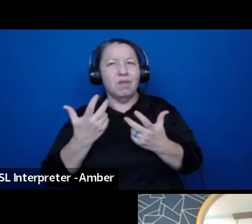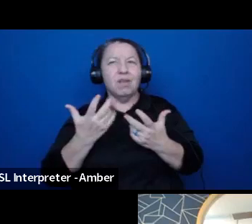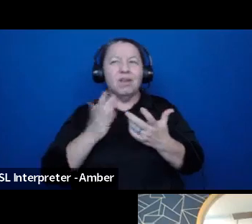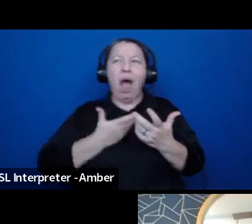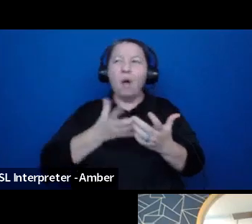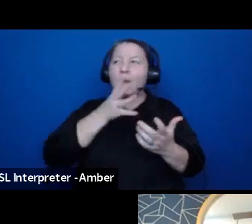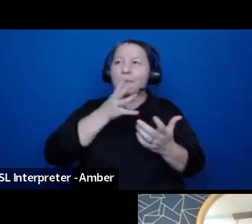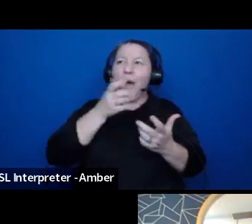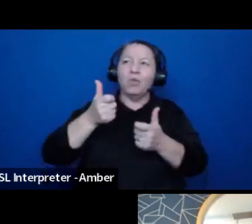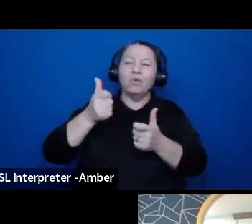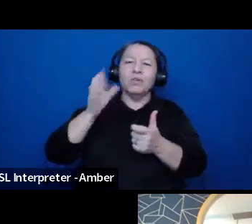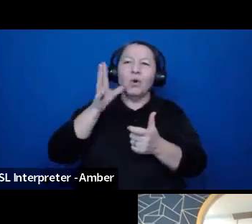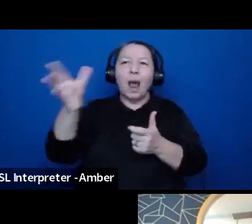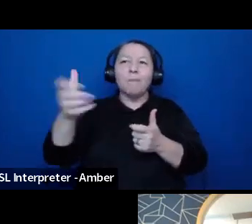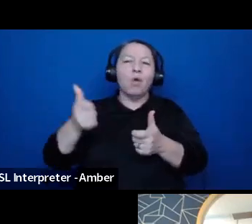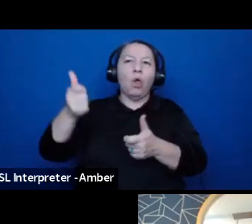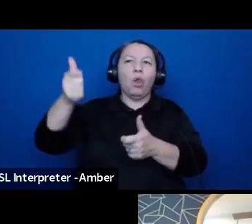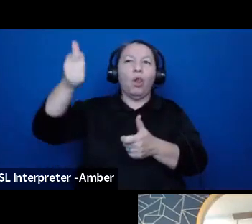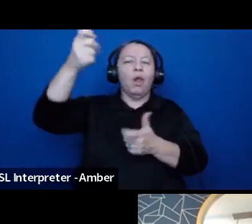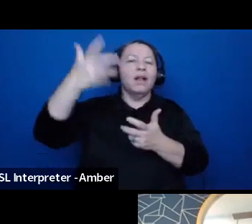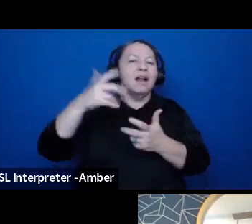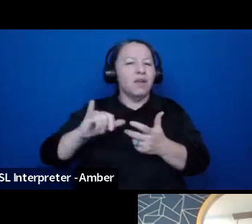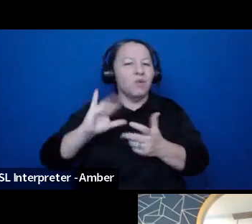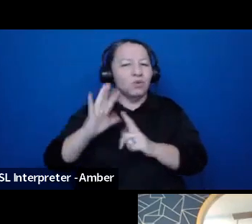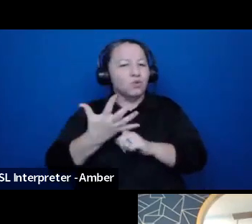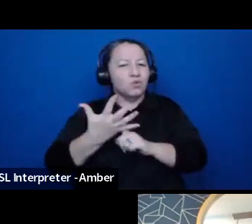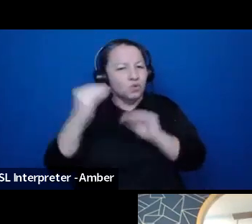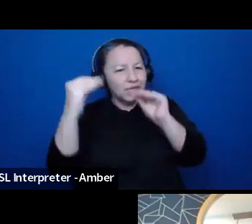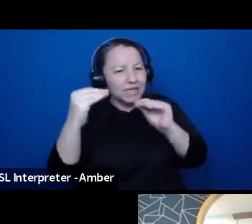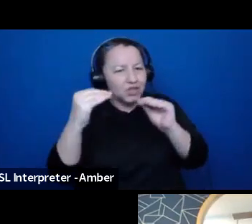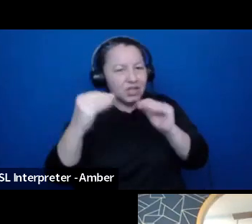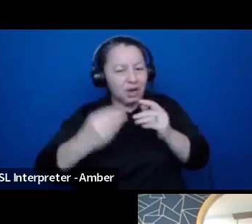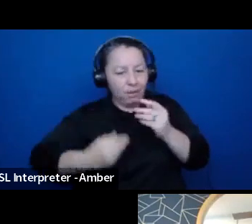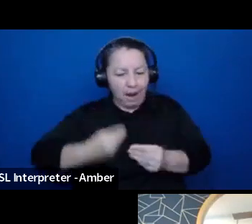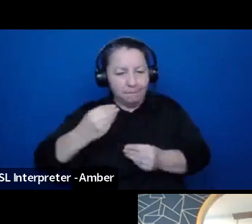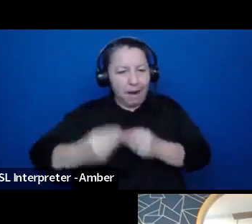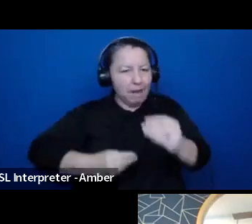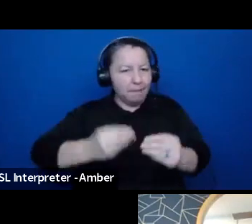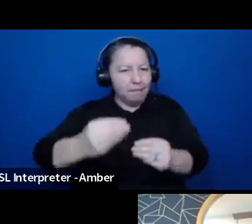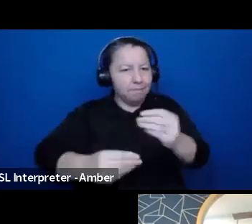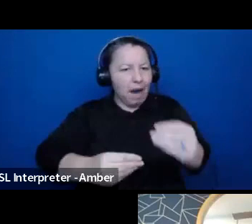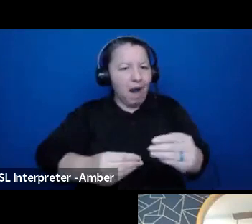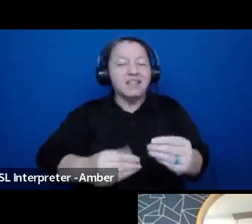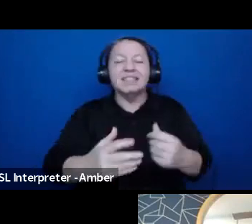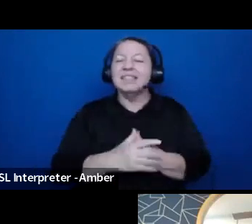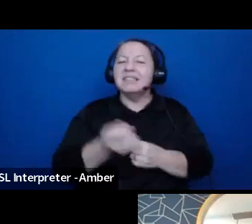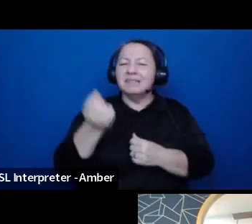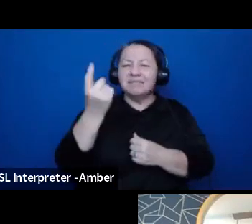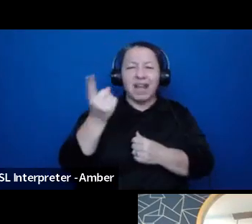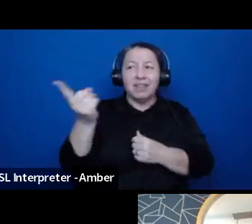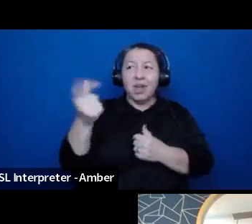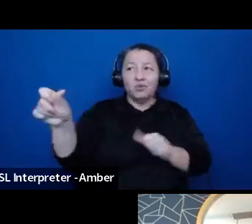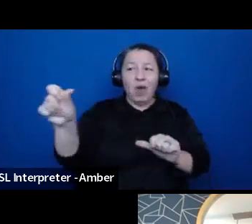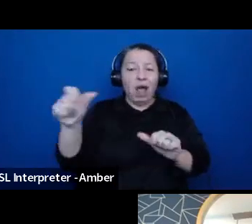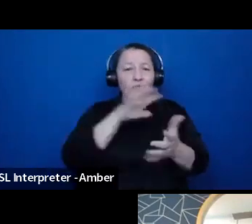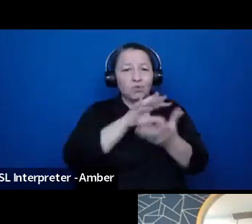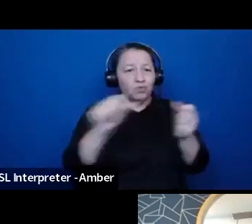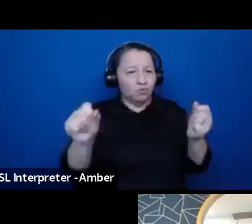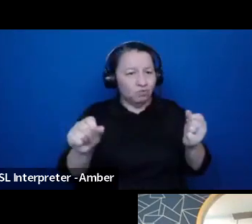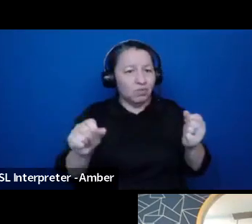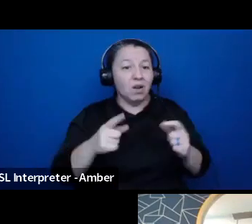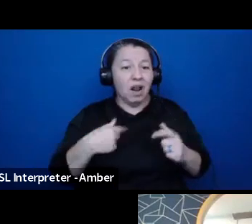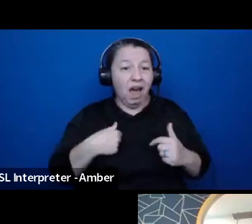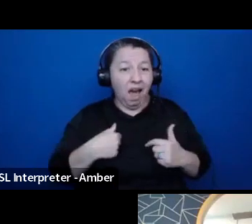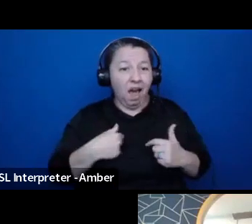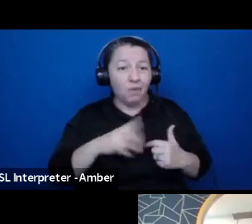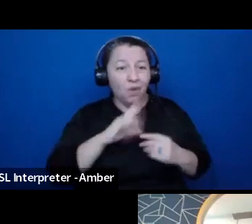were passed down from generation to generation. And when I was speaking on being